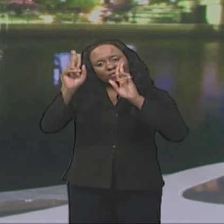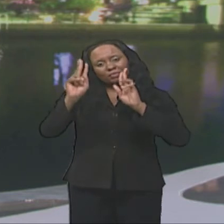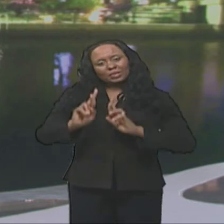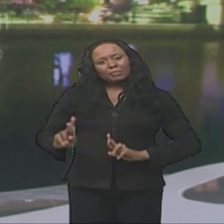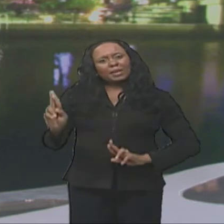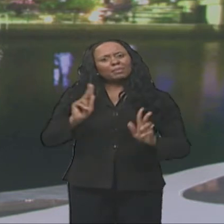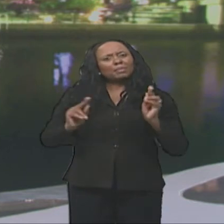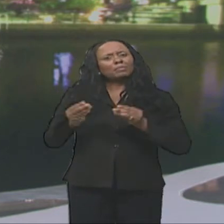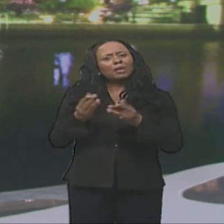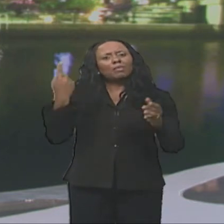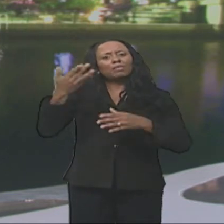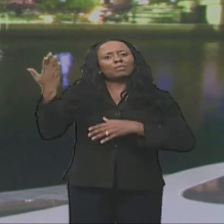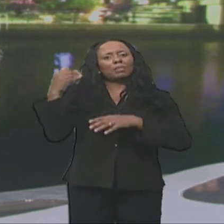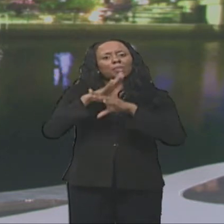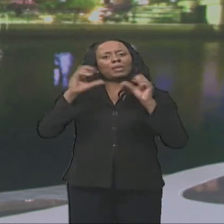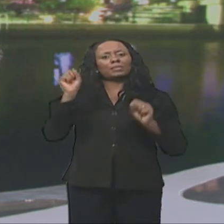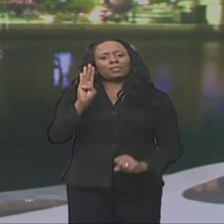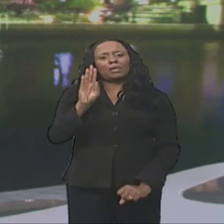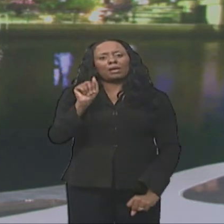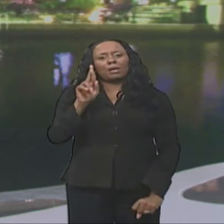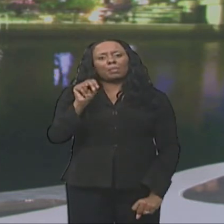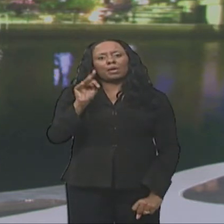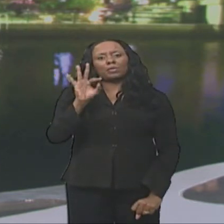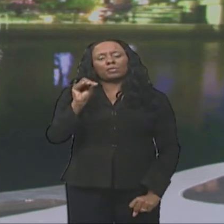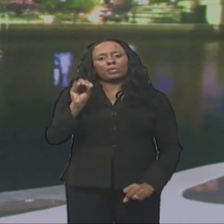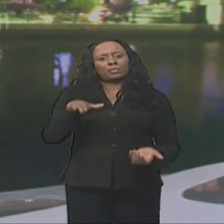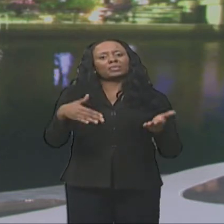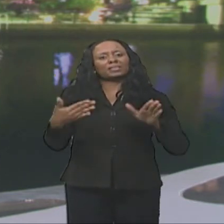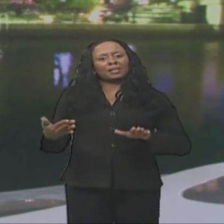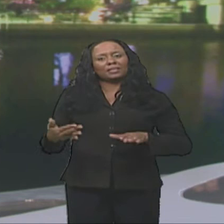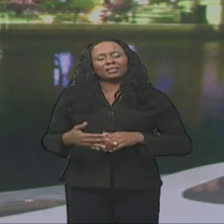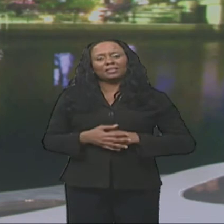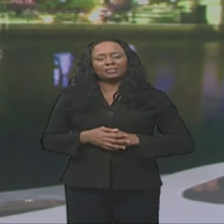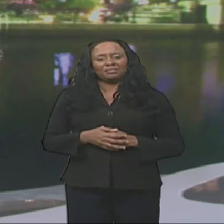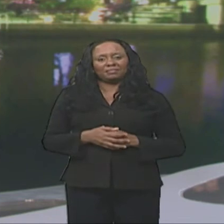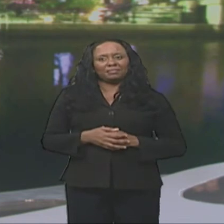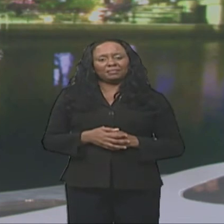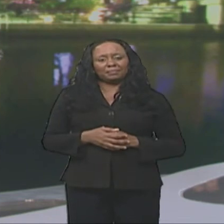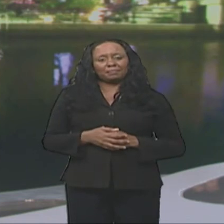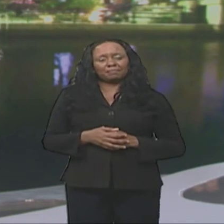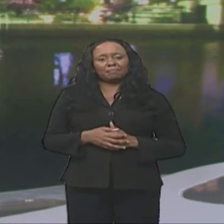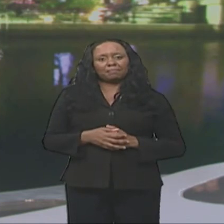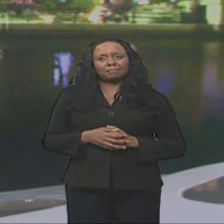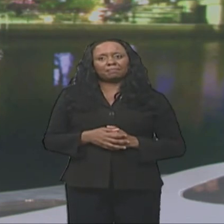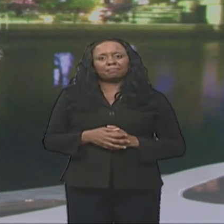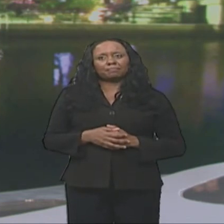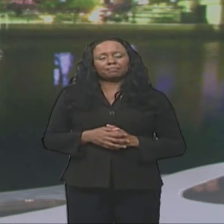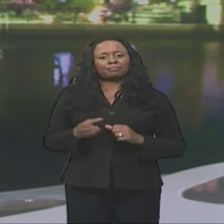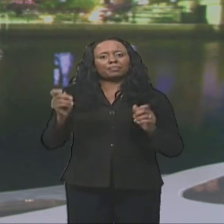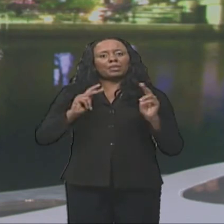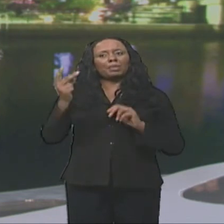continued to flow in for the former Barnufo president, Angela Watson. Many, including officials from the Fisheries Division, recall